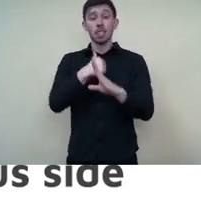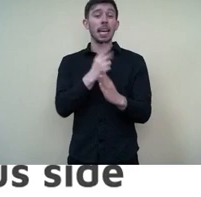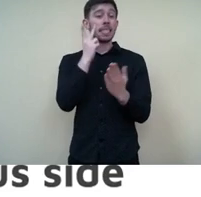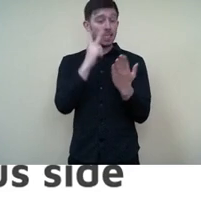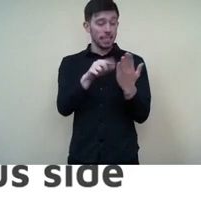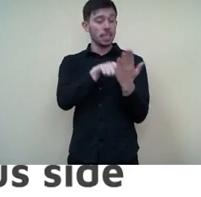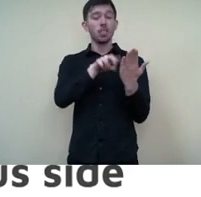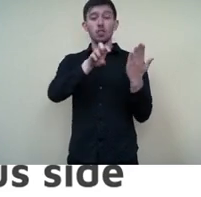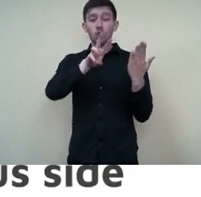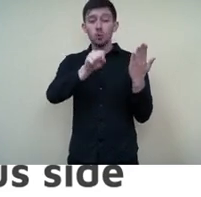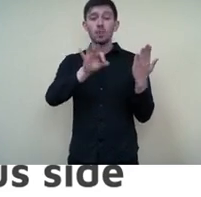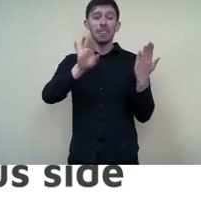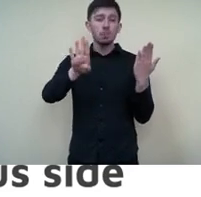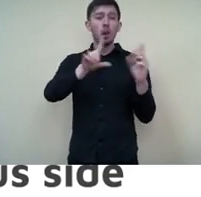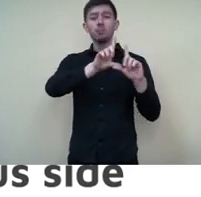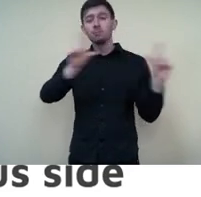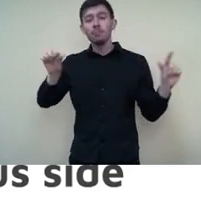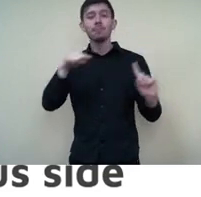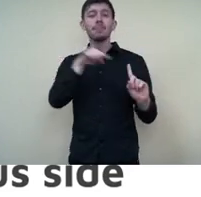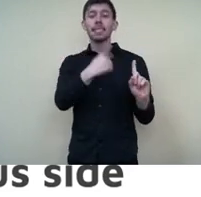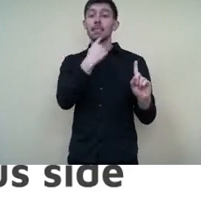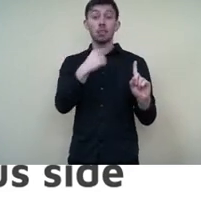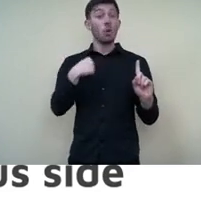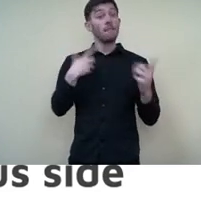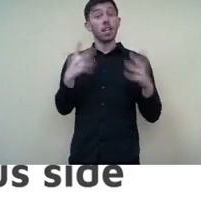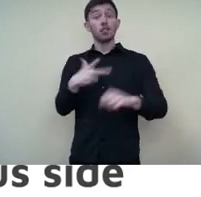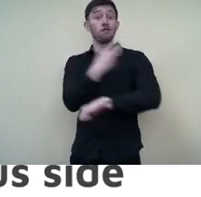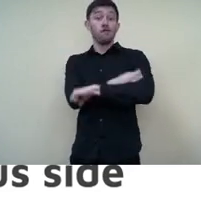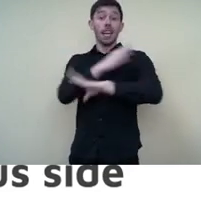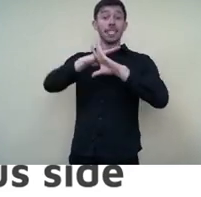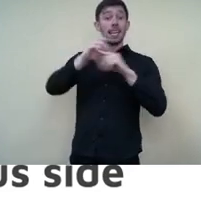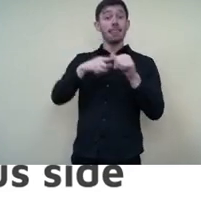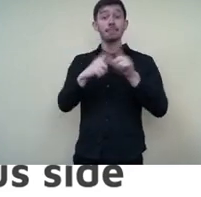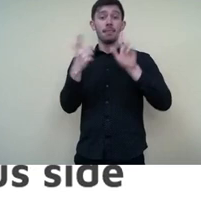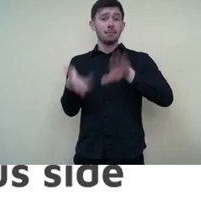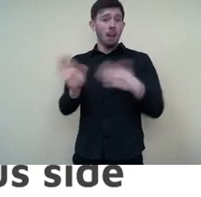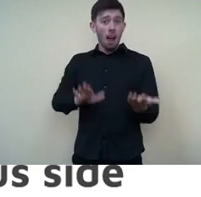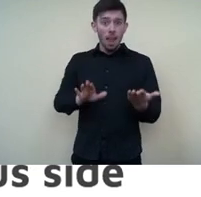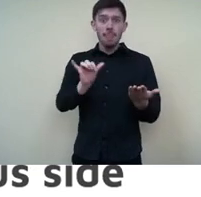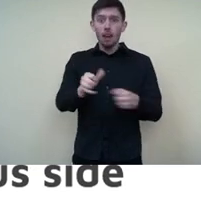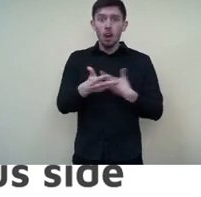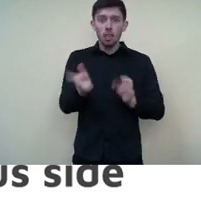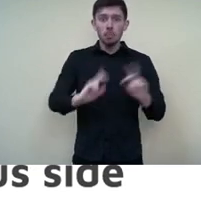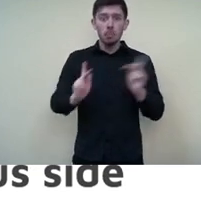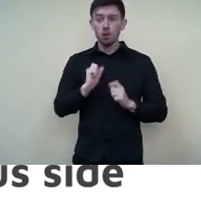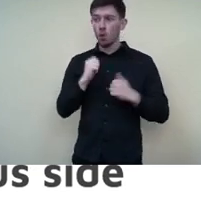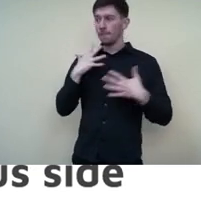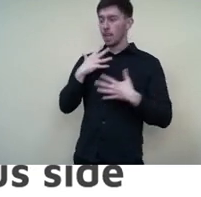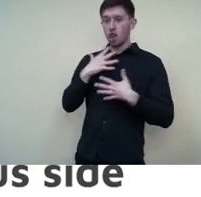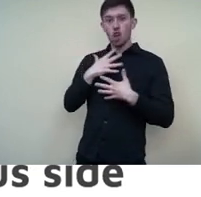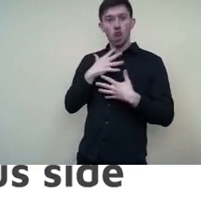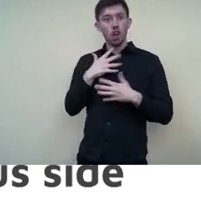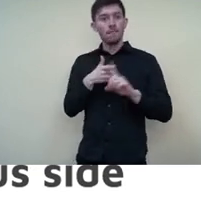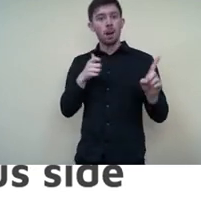on the news, Facebook, etc., where it's like someone got the vaccine and then died. There are these fear-inducing things that are being propagated by the